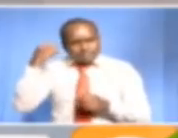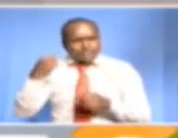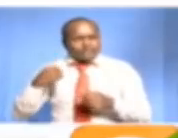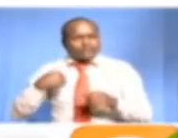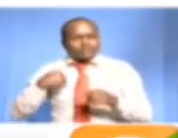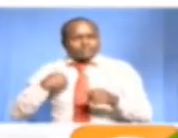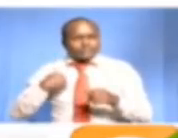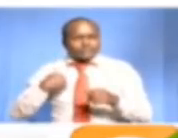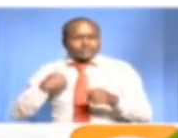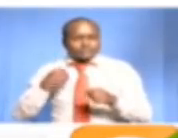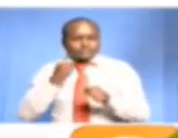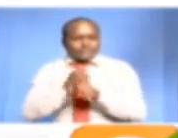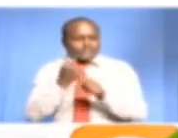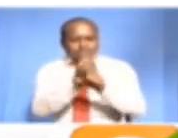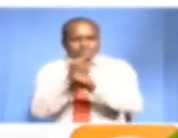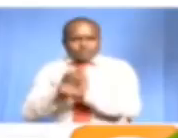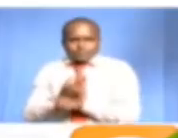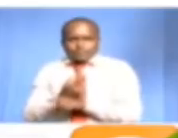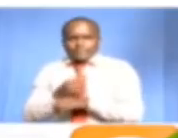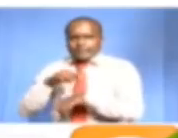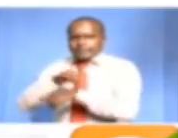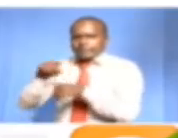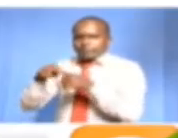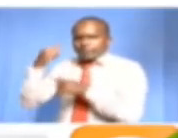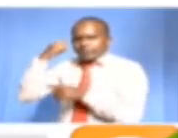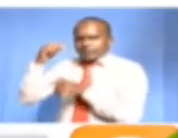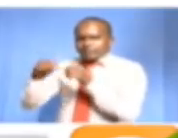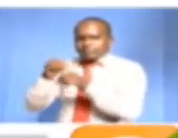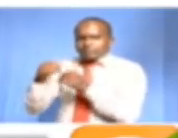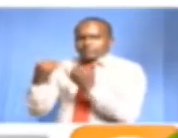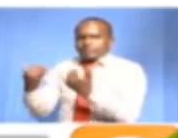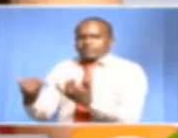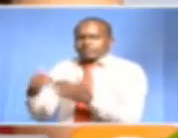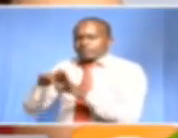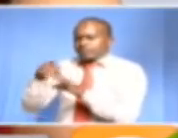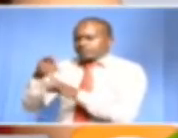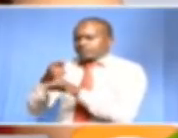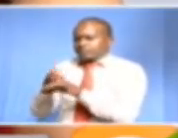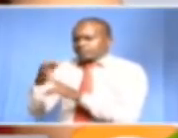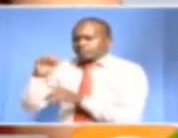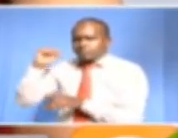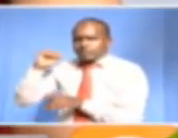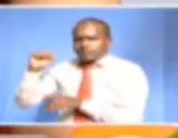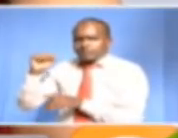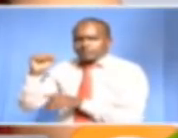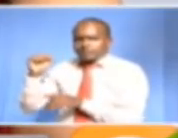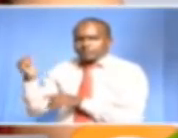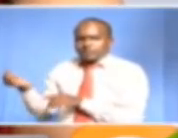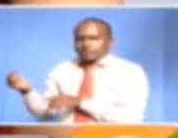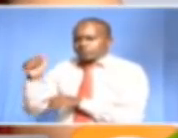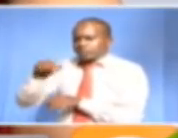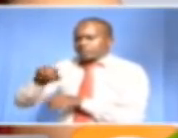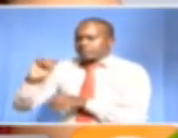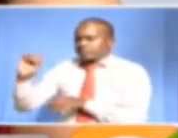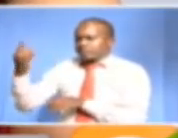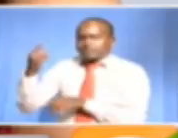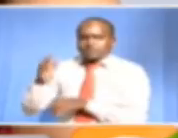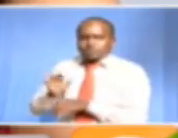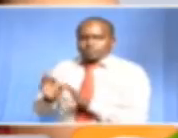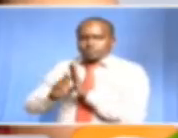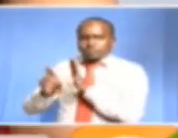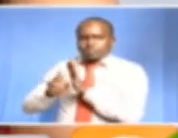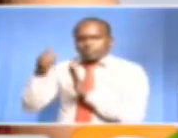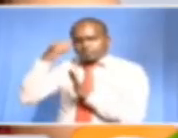No, absolutely. And when we think about now in terms of politics, you came in as the first women's rep for